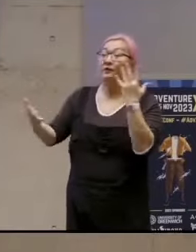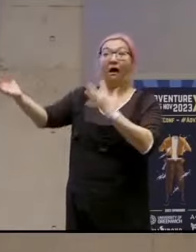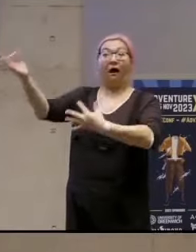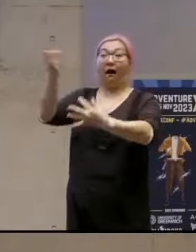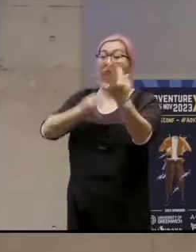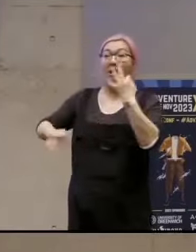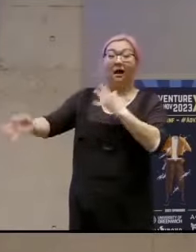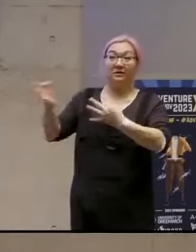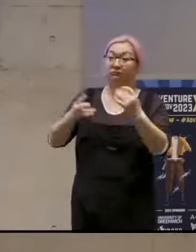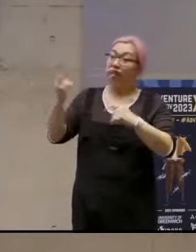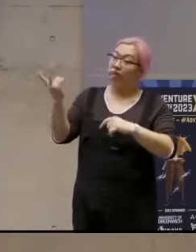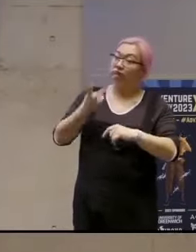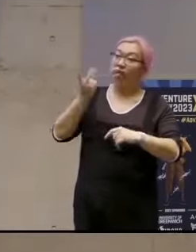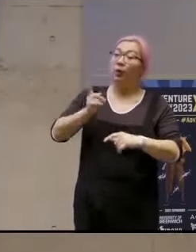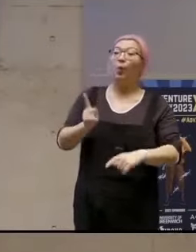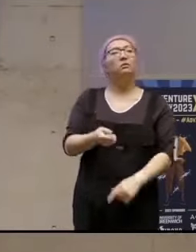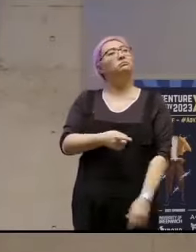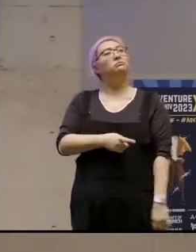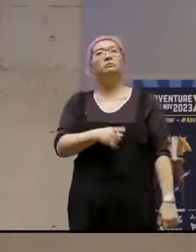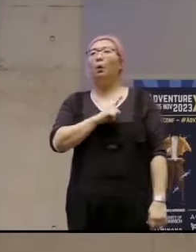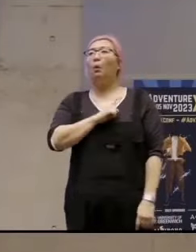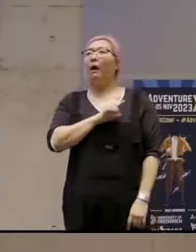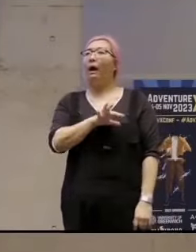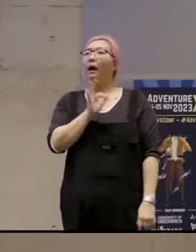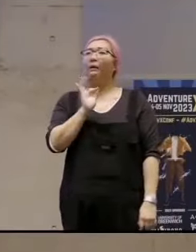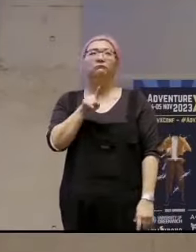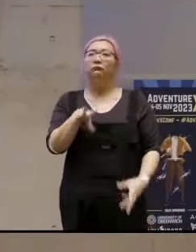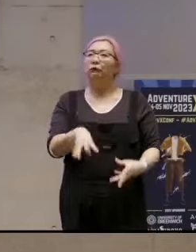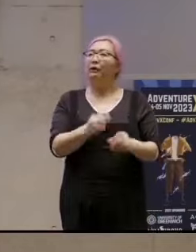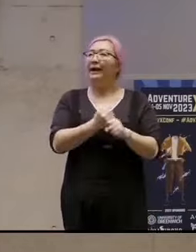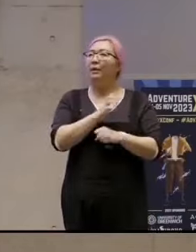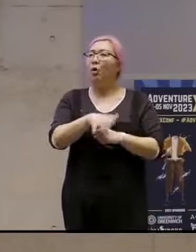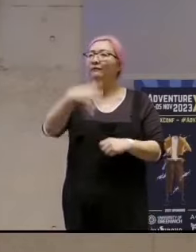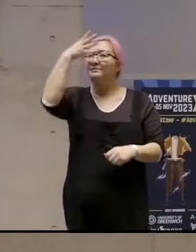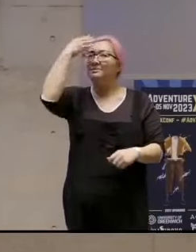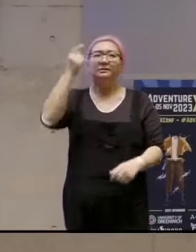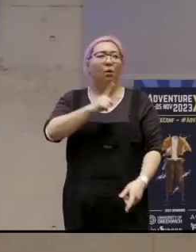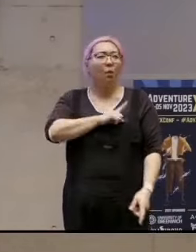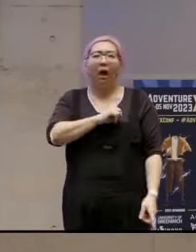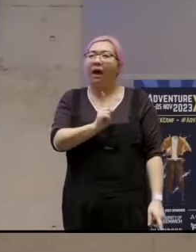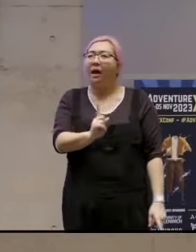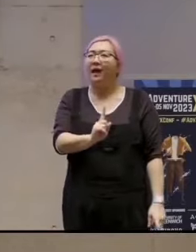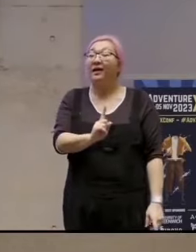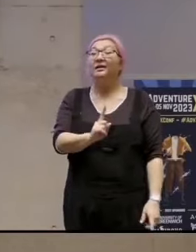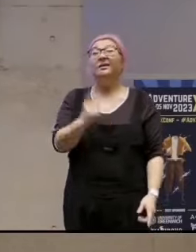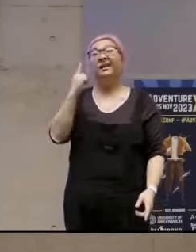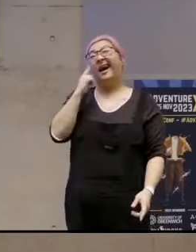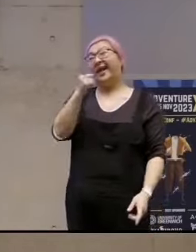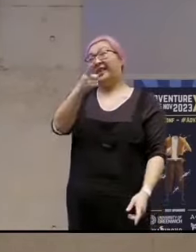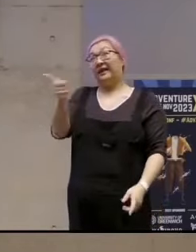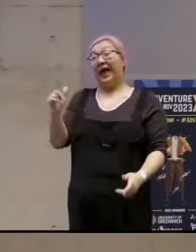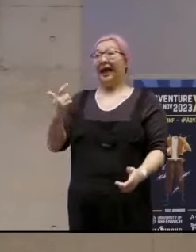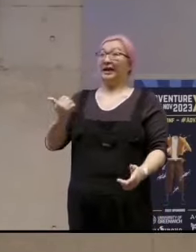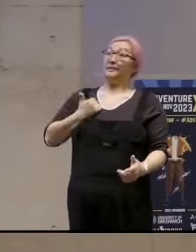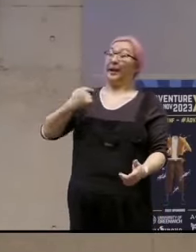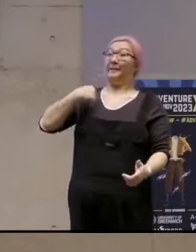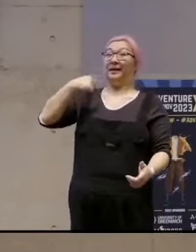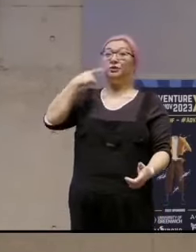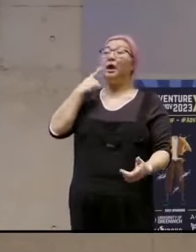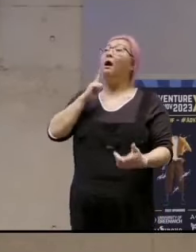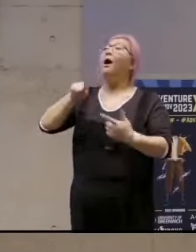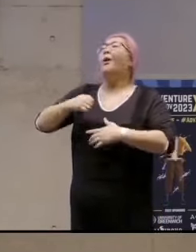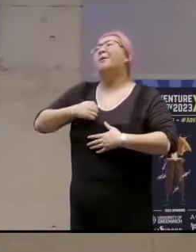you decide to make a game about dementia? And I think they were expecting us to say that, oh, my grandfather died of dementia,